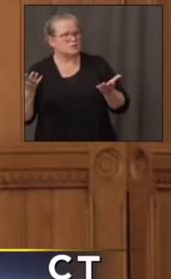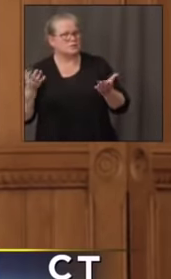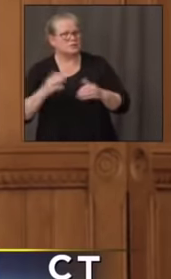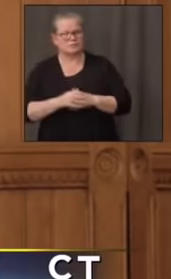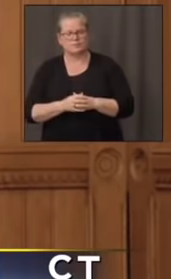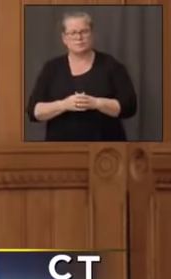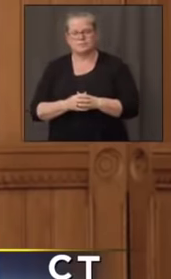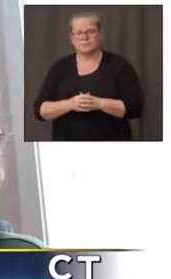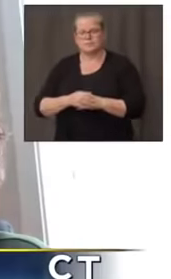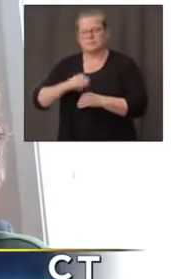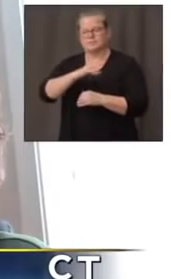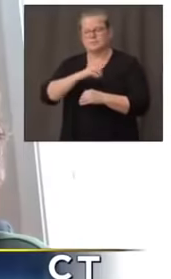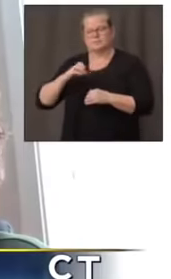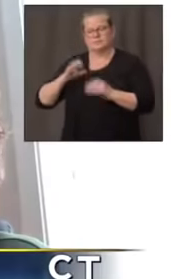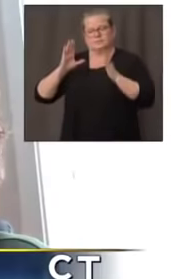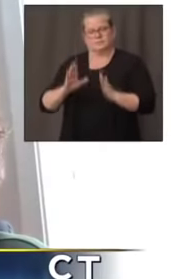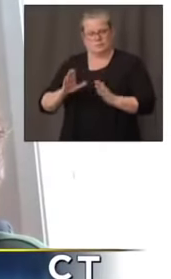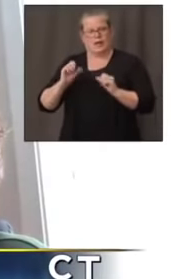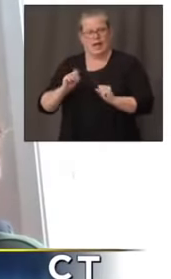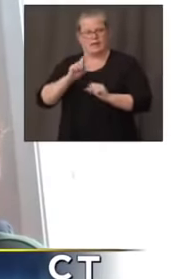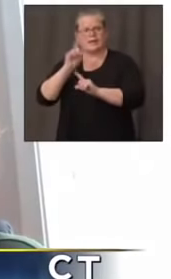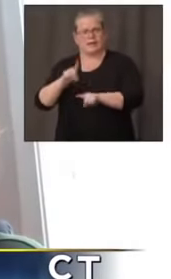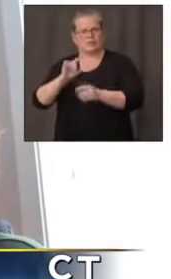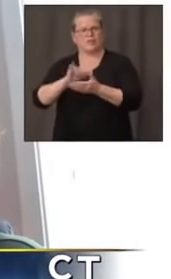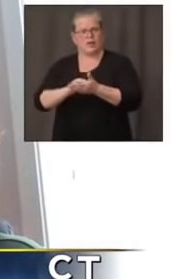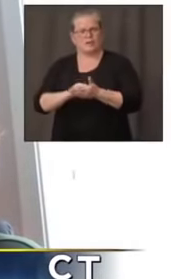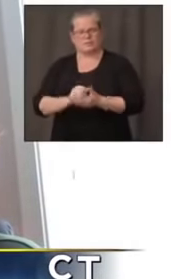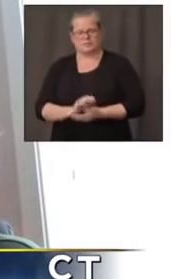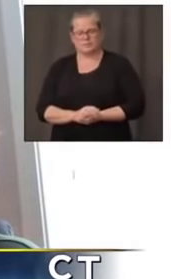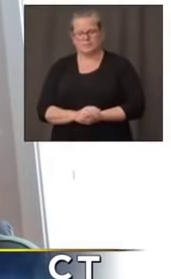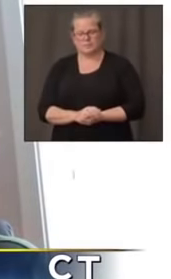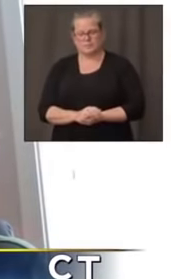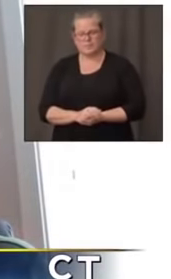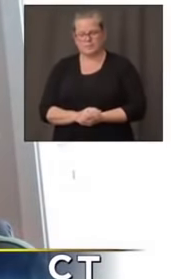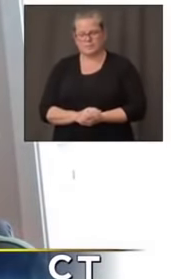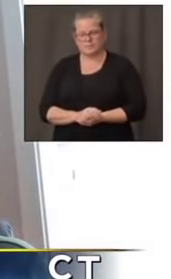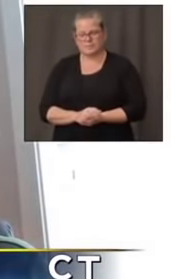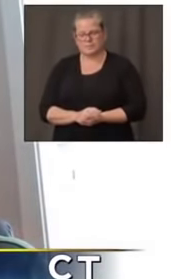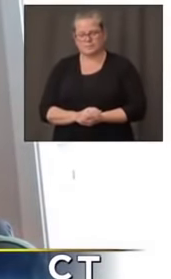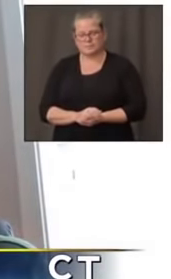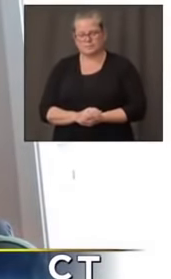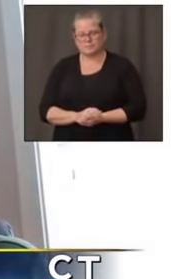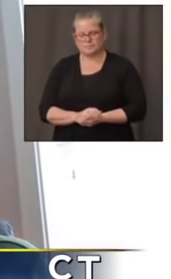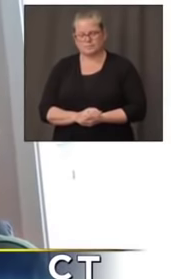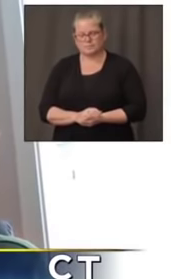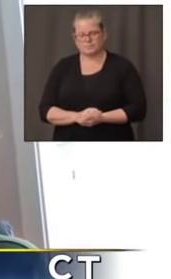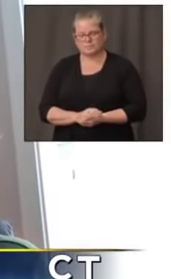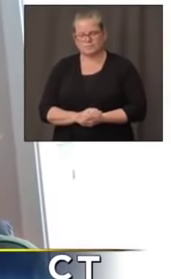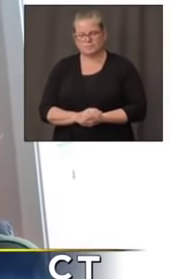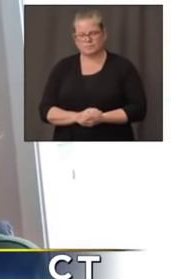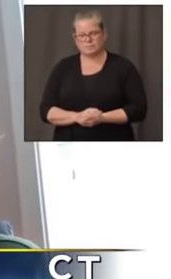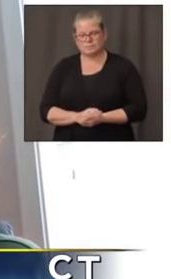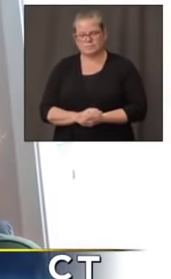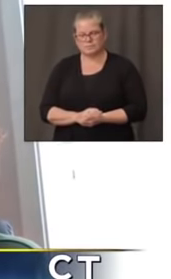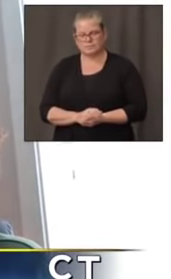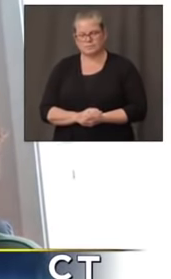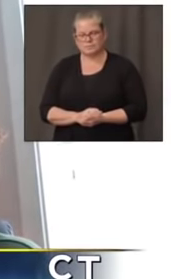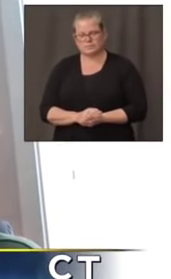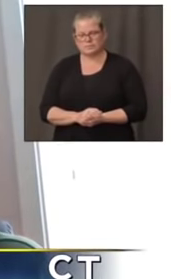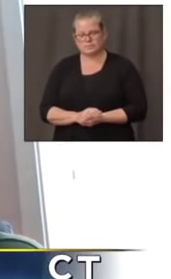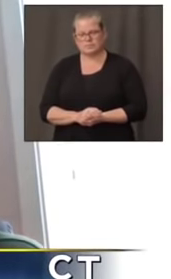I can speak to that. Go ahead, DJ. Right. So residential care